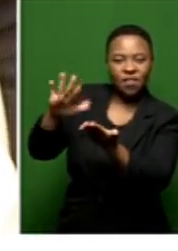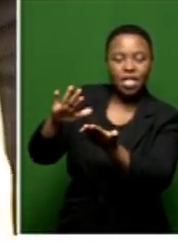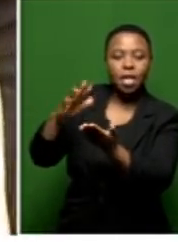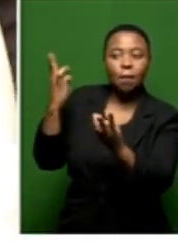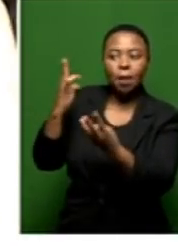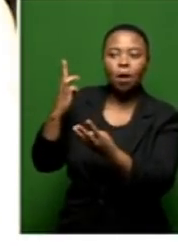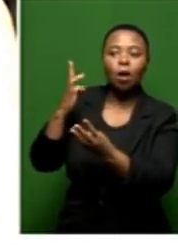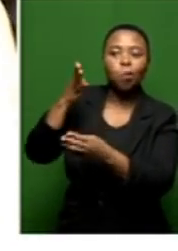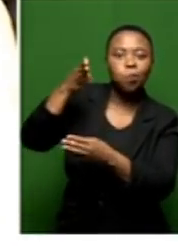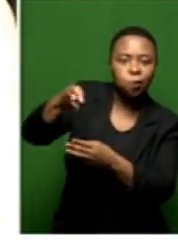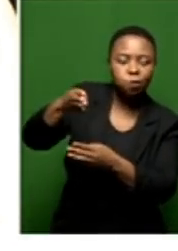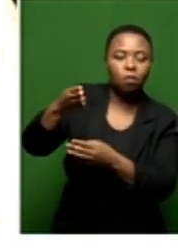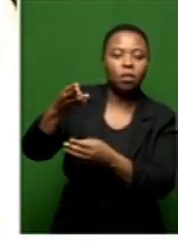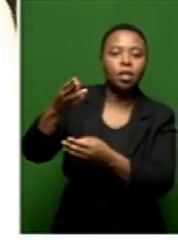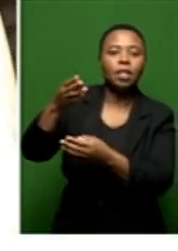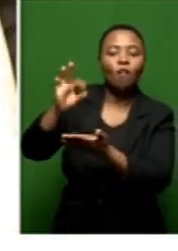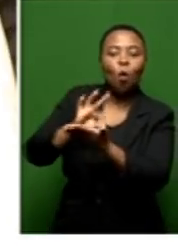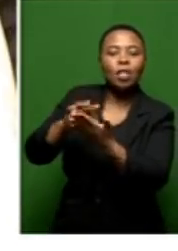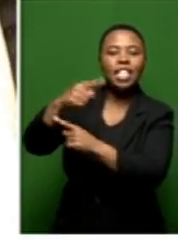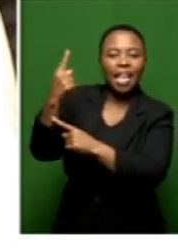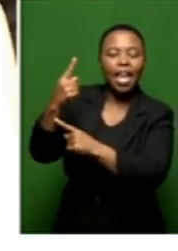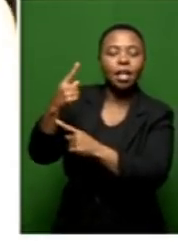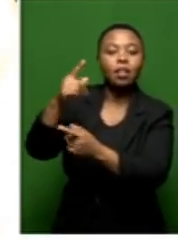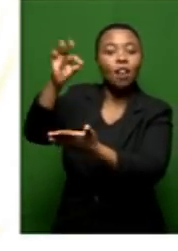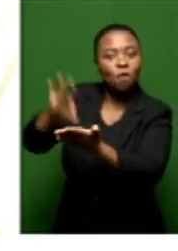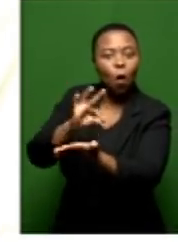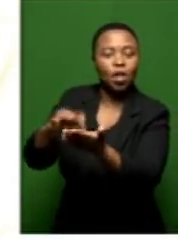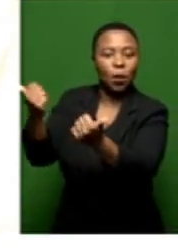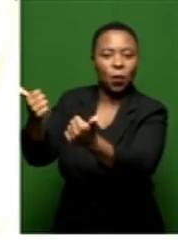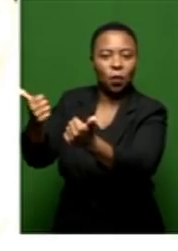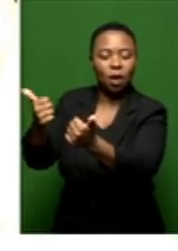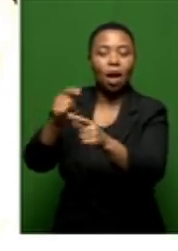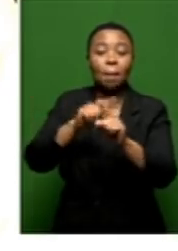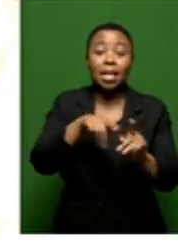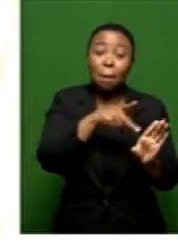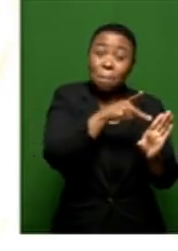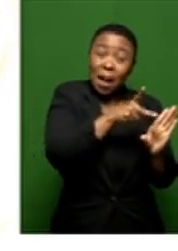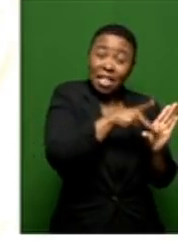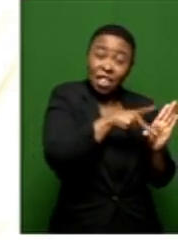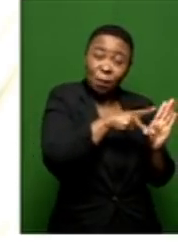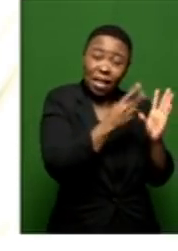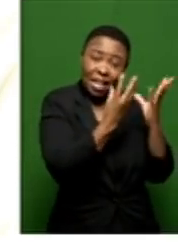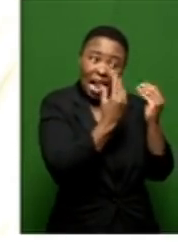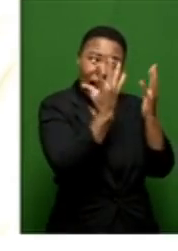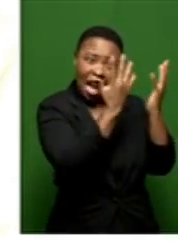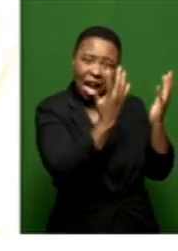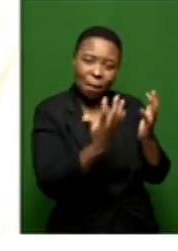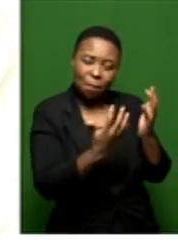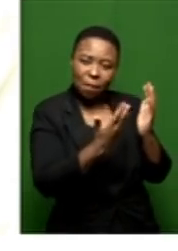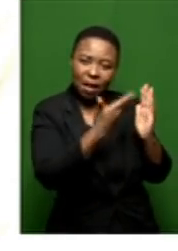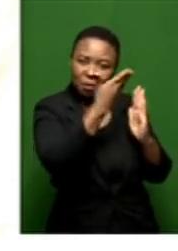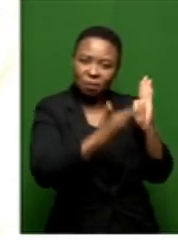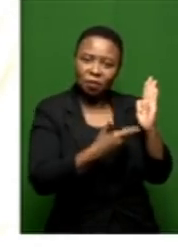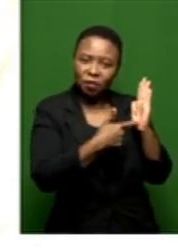turn up on voting day and then voted. But if you are looking at the participation rate, we are looking at